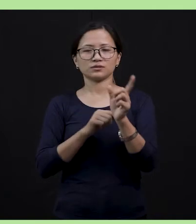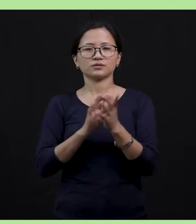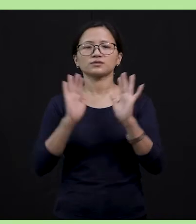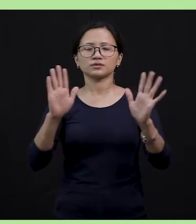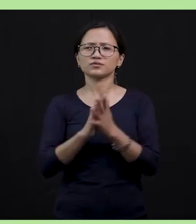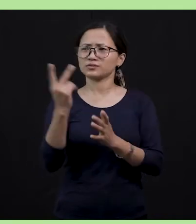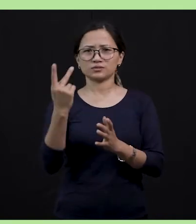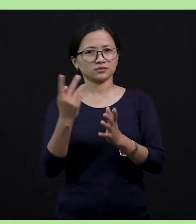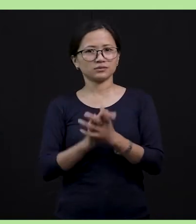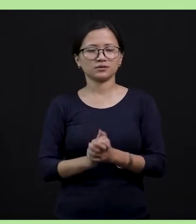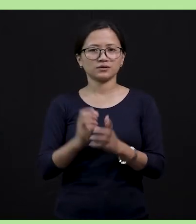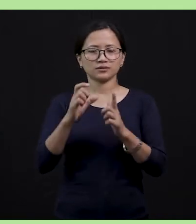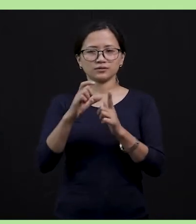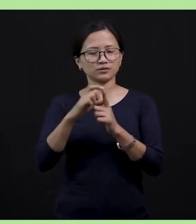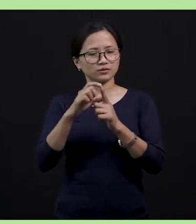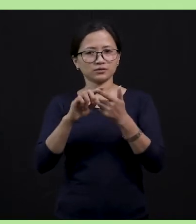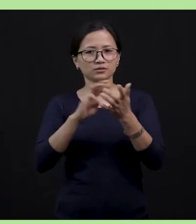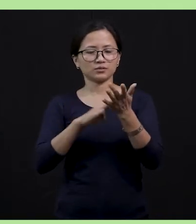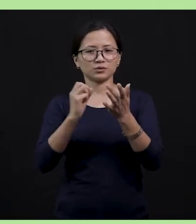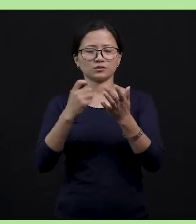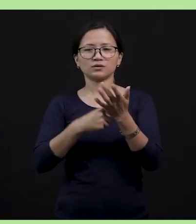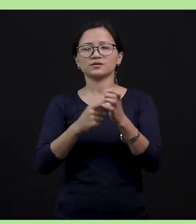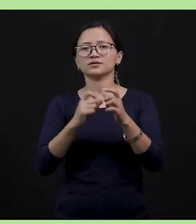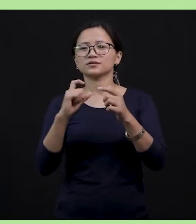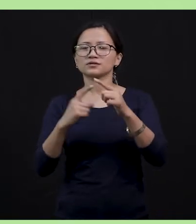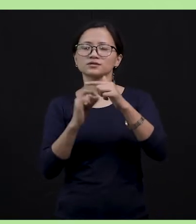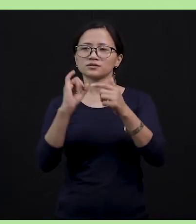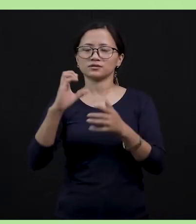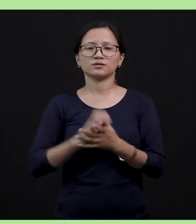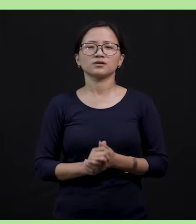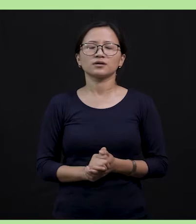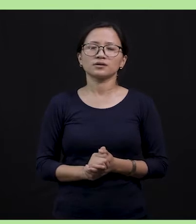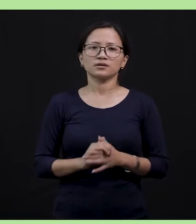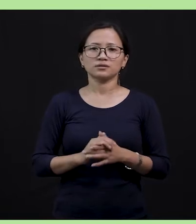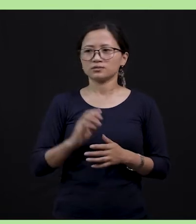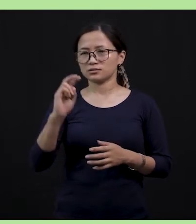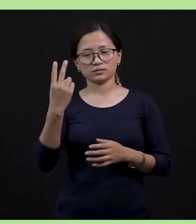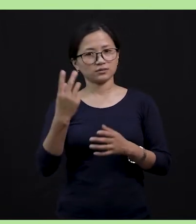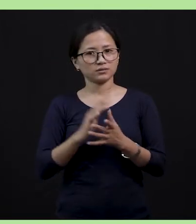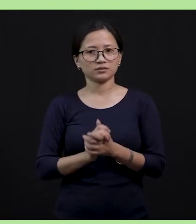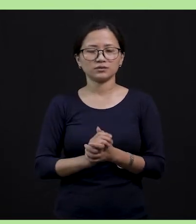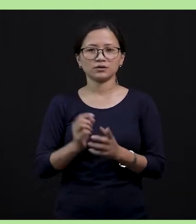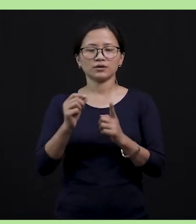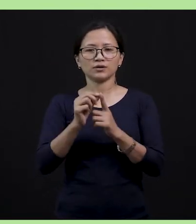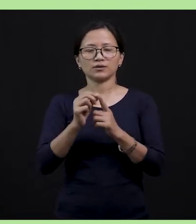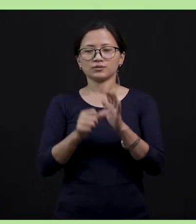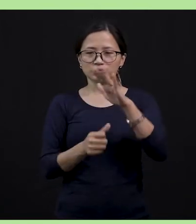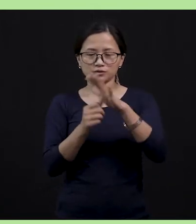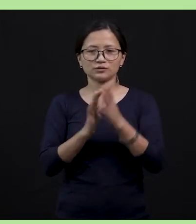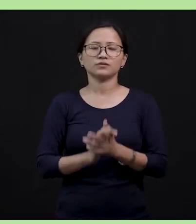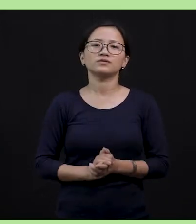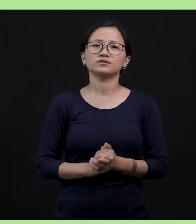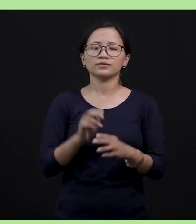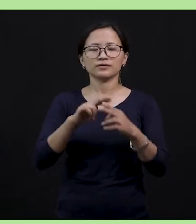two democratic systems, and there was one was parliamentary democracy and the second was presidential form of